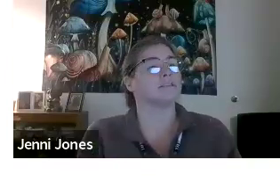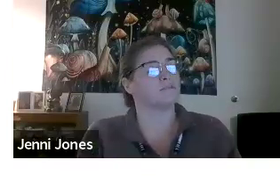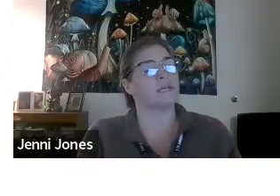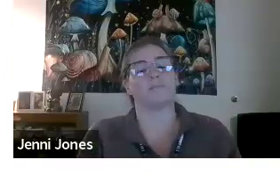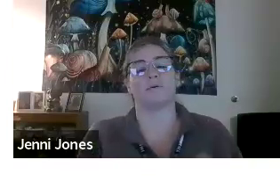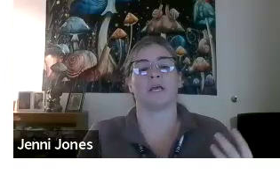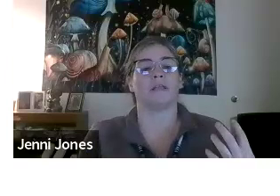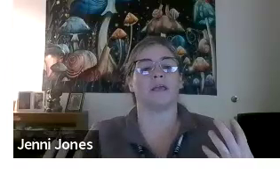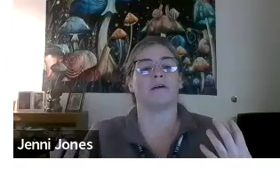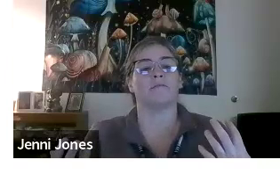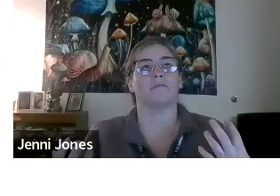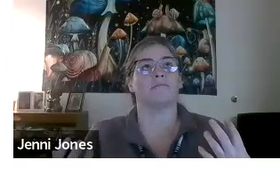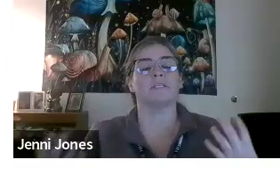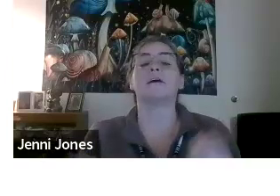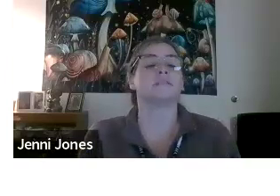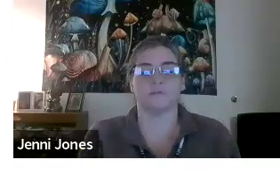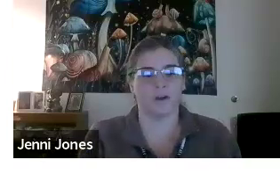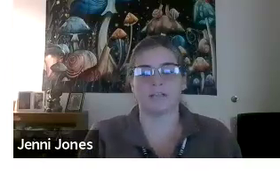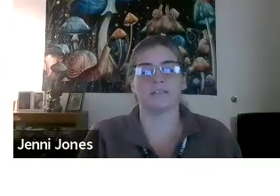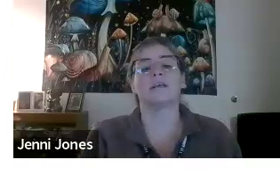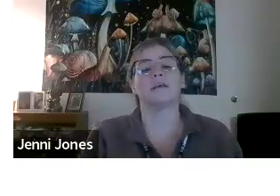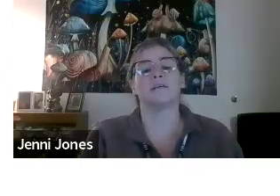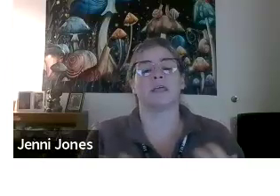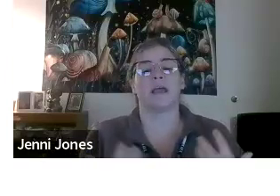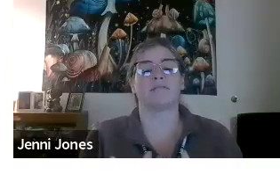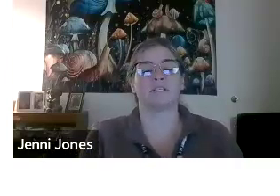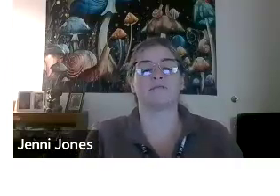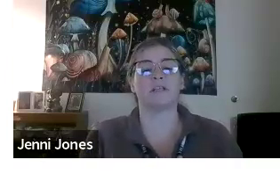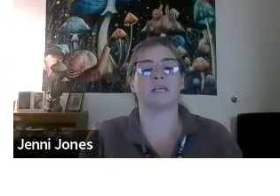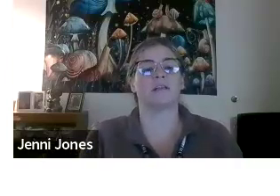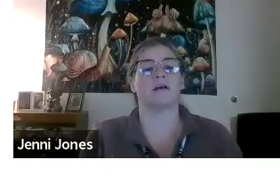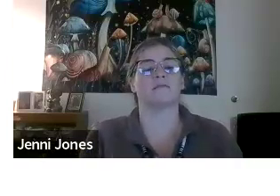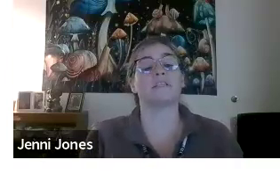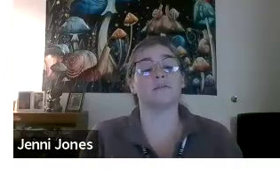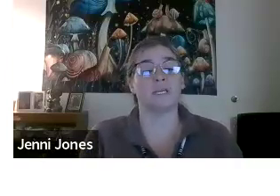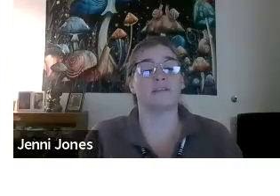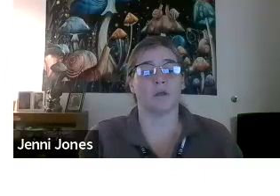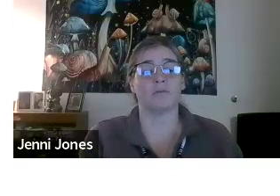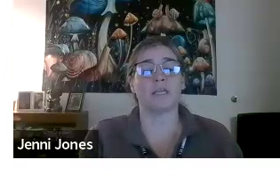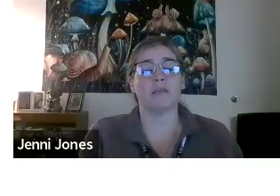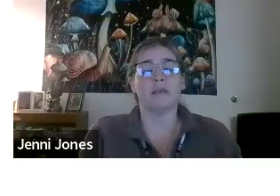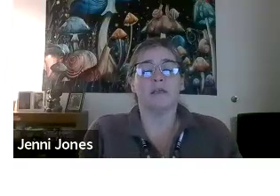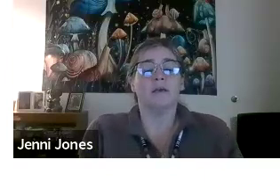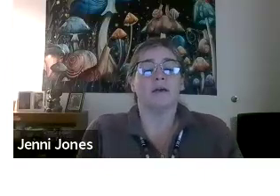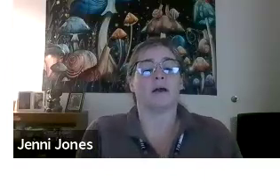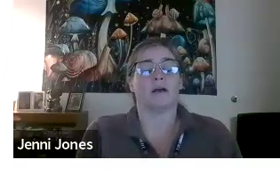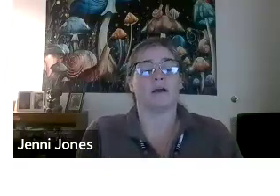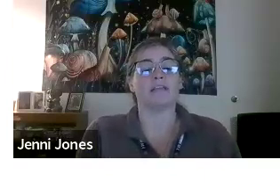by lots of people and they have tons of friends. They have this feeling of still being